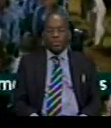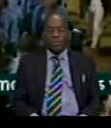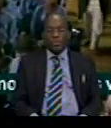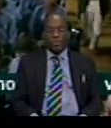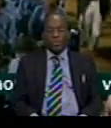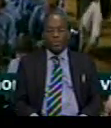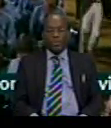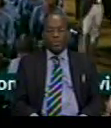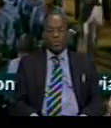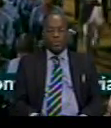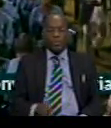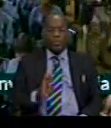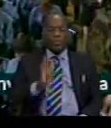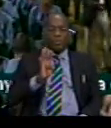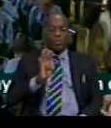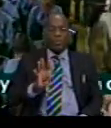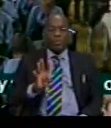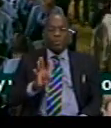PM